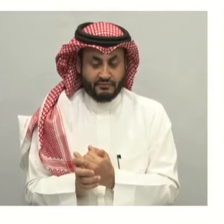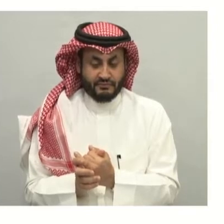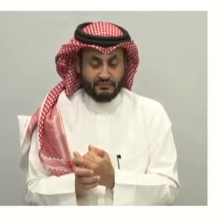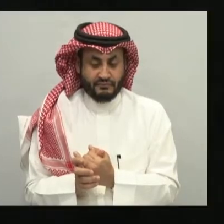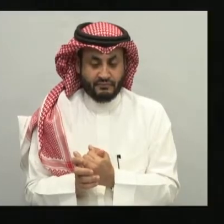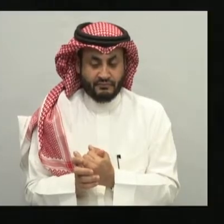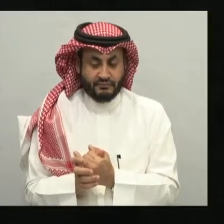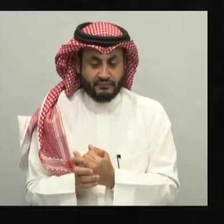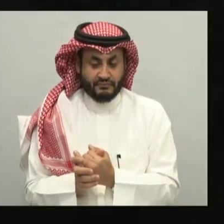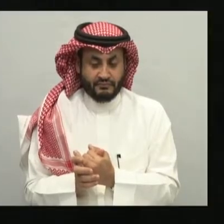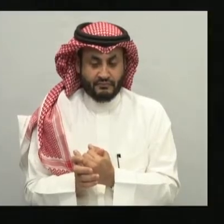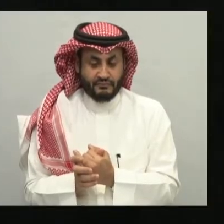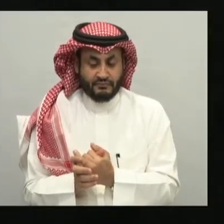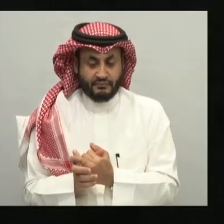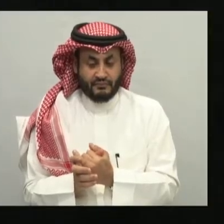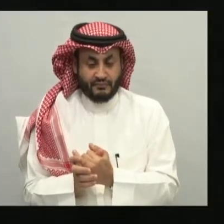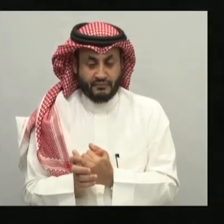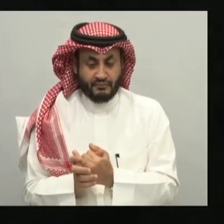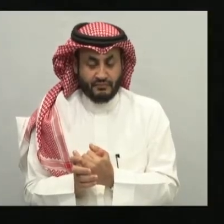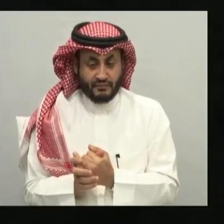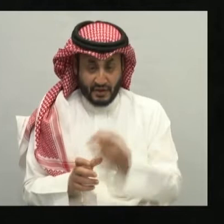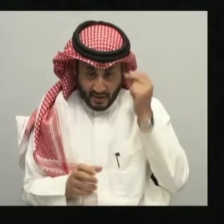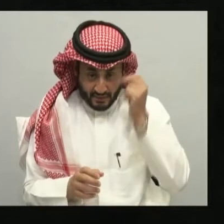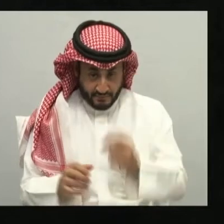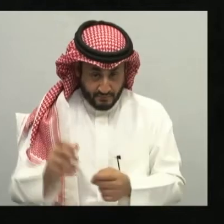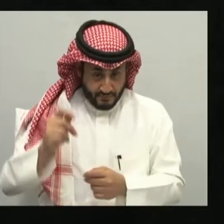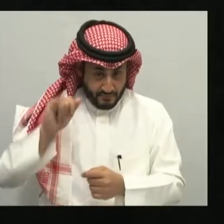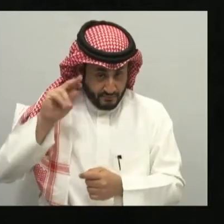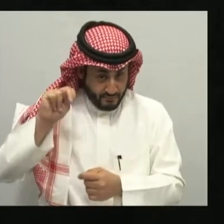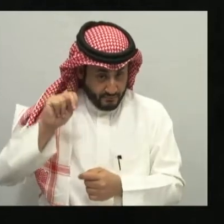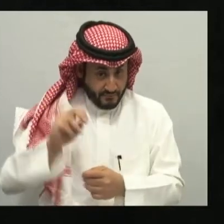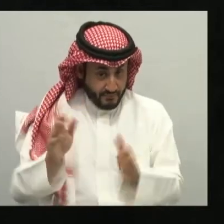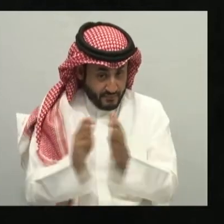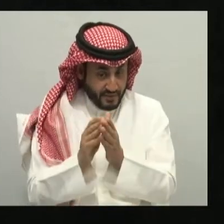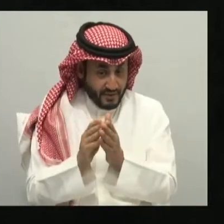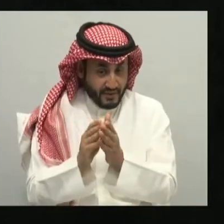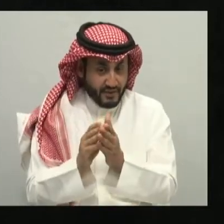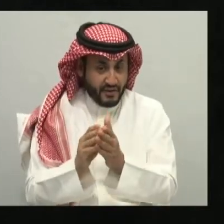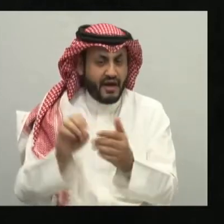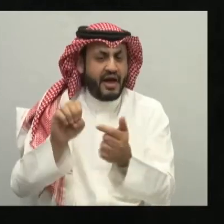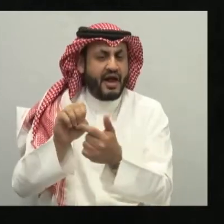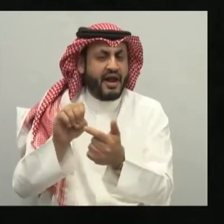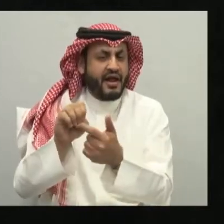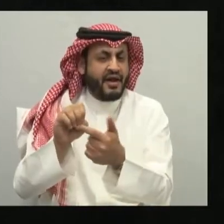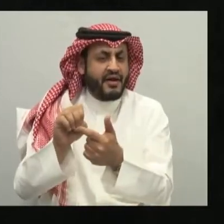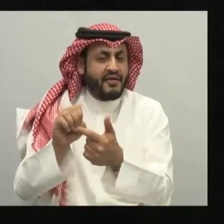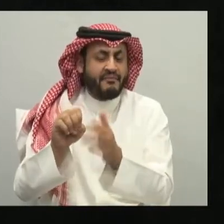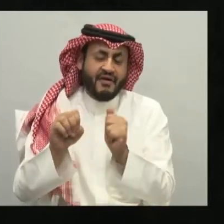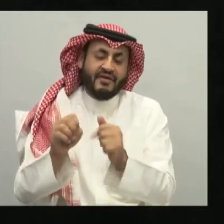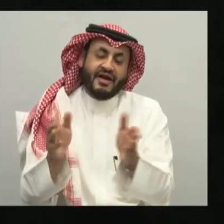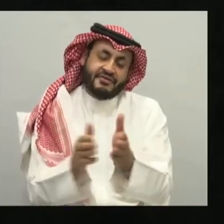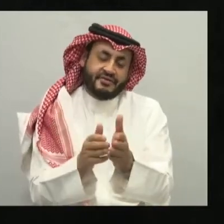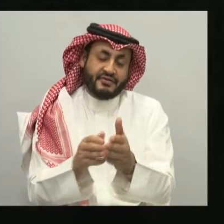Pine. Do you remember the word pin? Please close the safety pin. This one